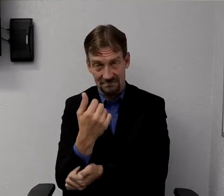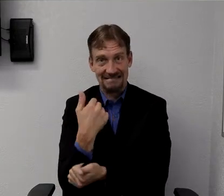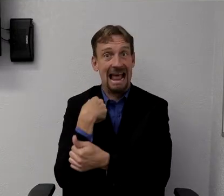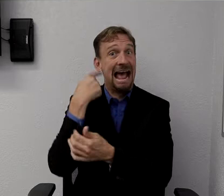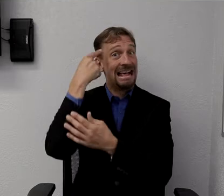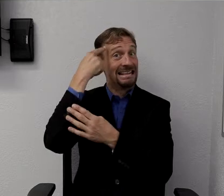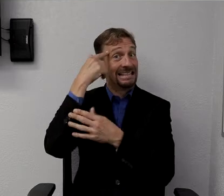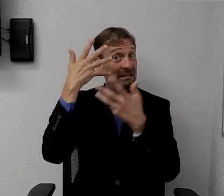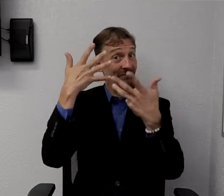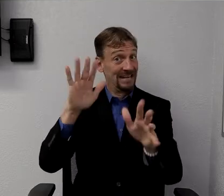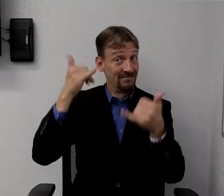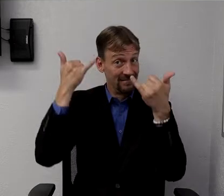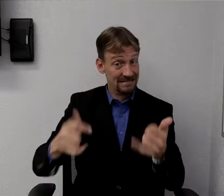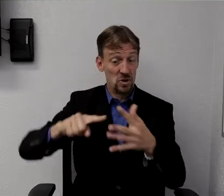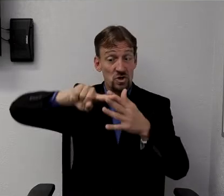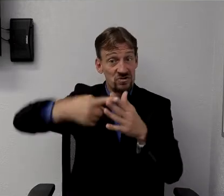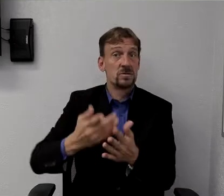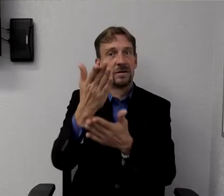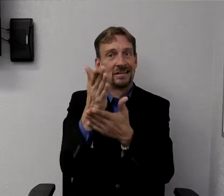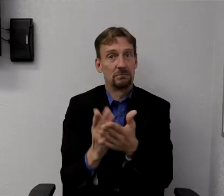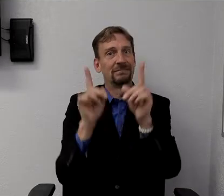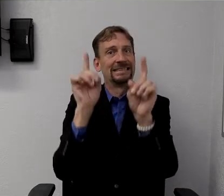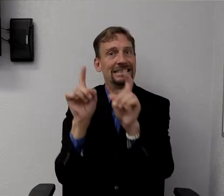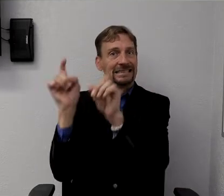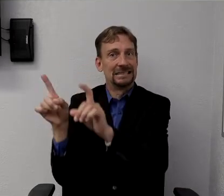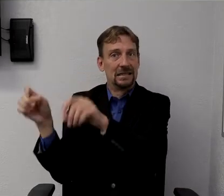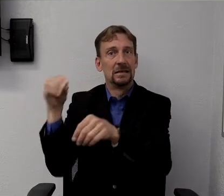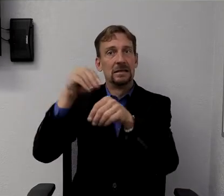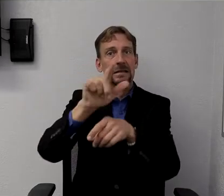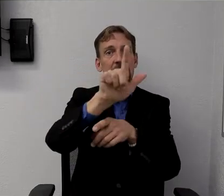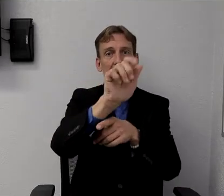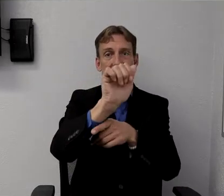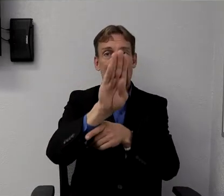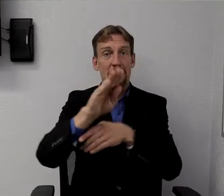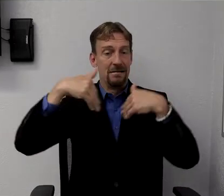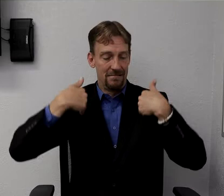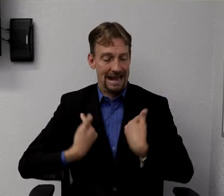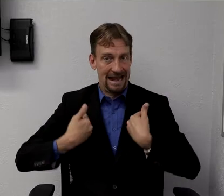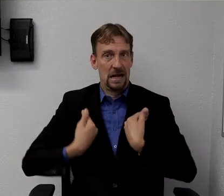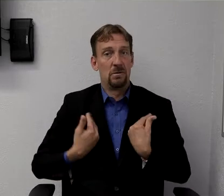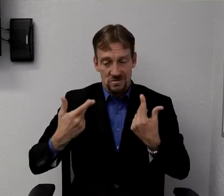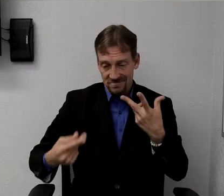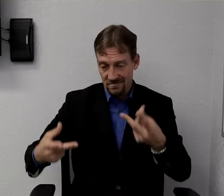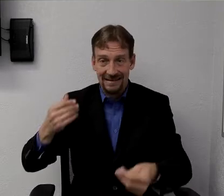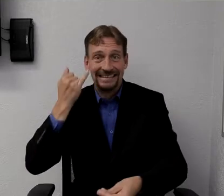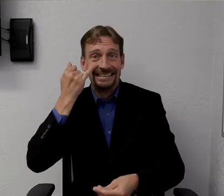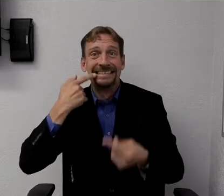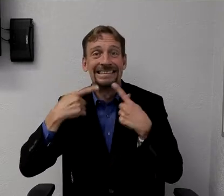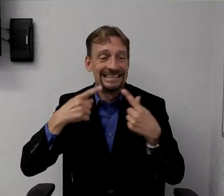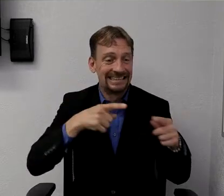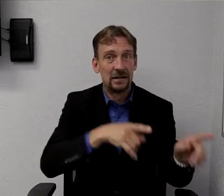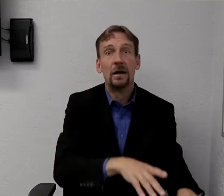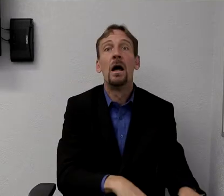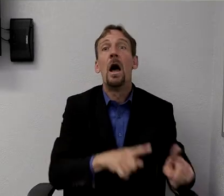are testing those vaccines in laboratory animals, but that still creates a pretty